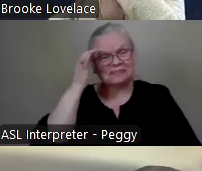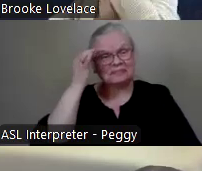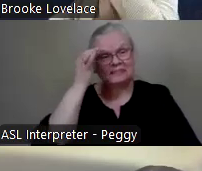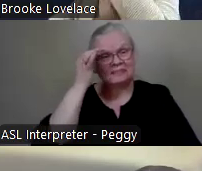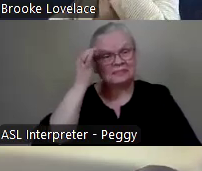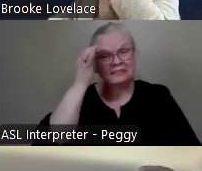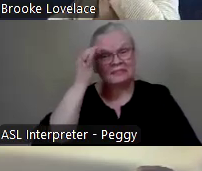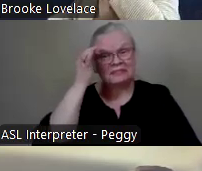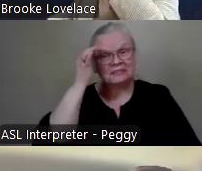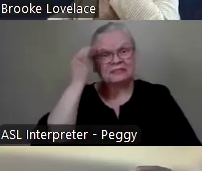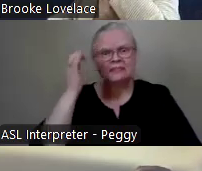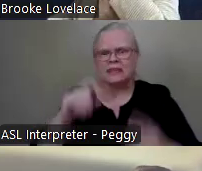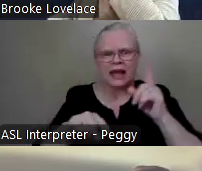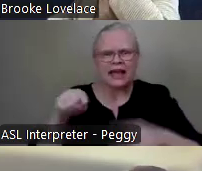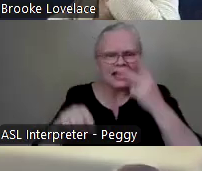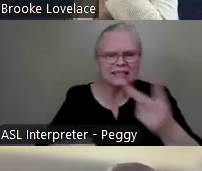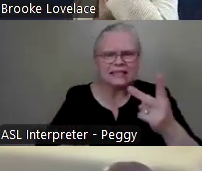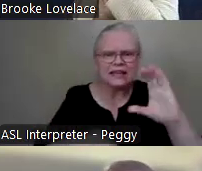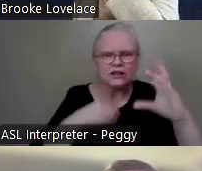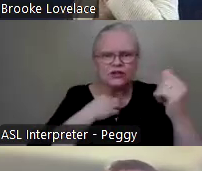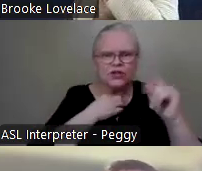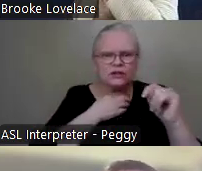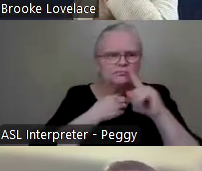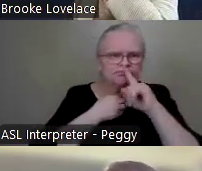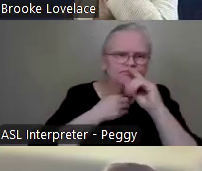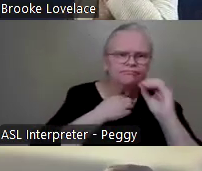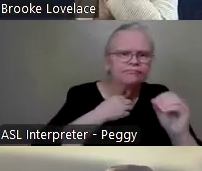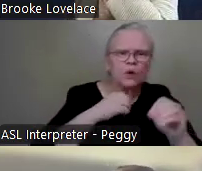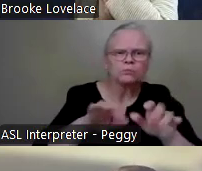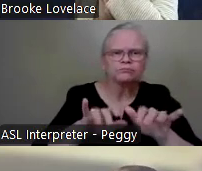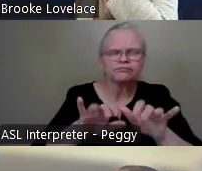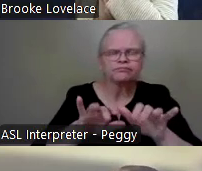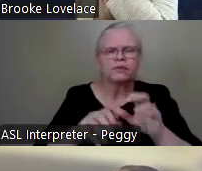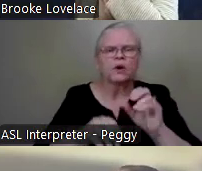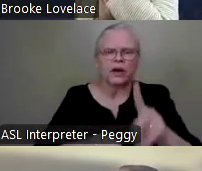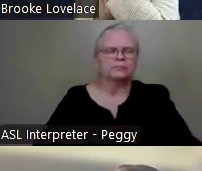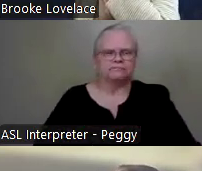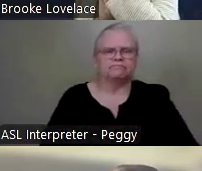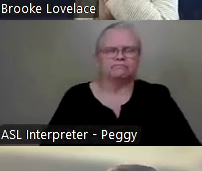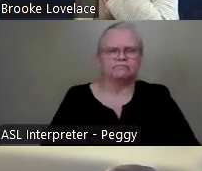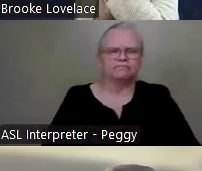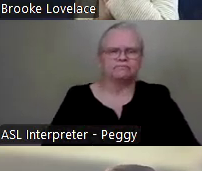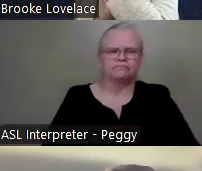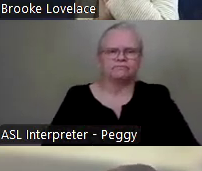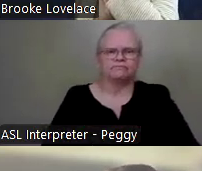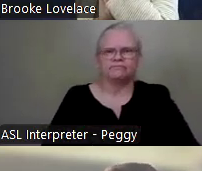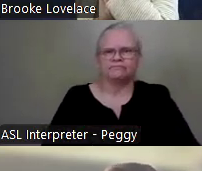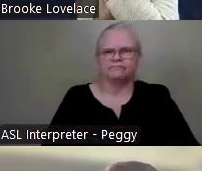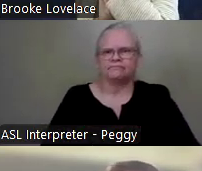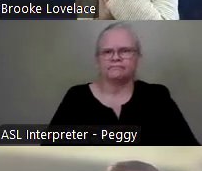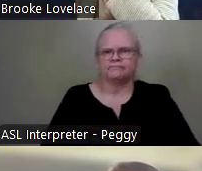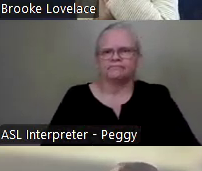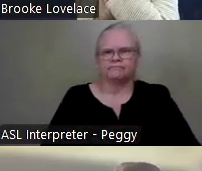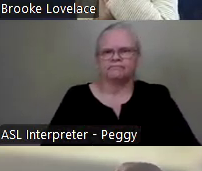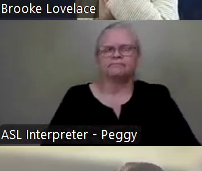I'm not able to see the chat right now to see. It doesn't look like we have any chat. It did just pop up. So nothing in the chat yet, George.